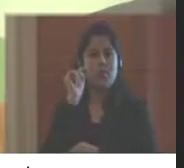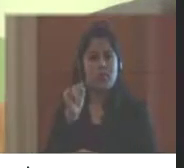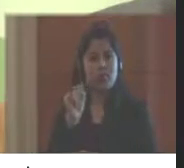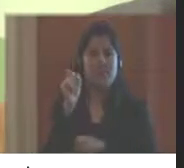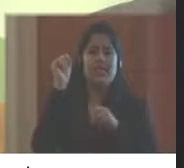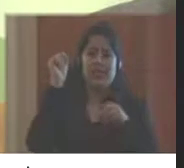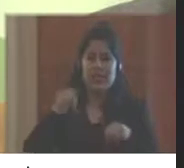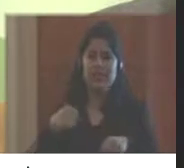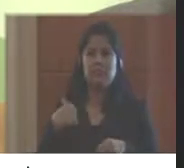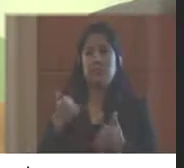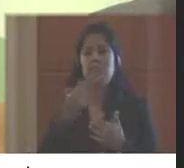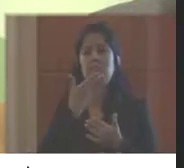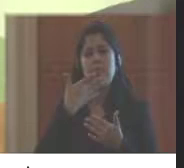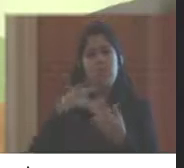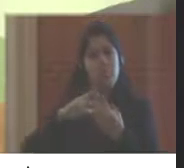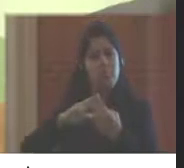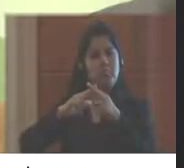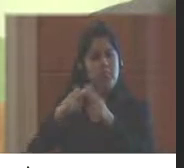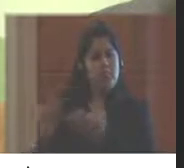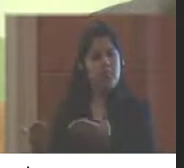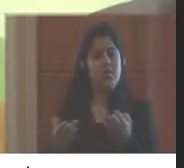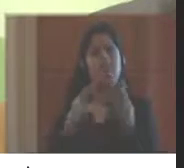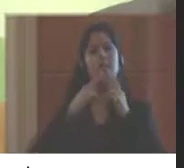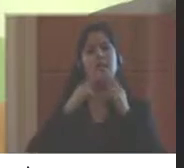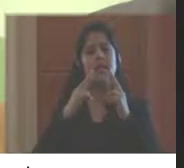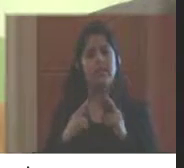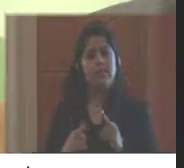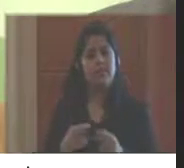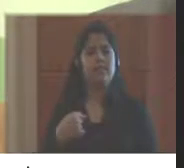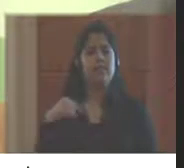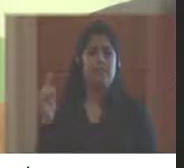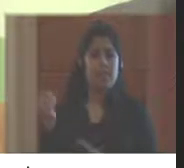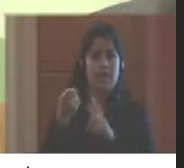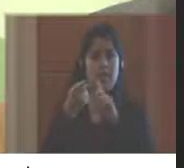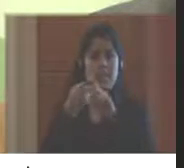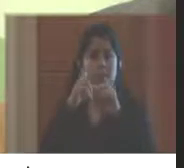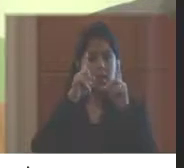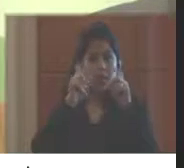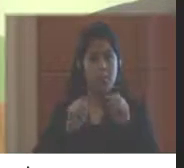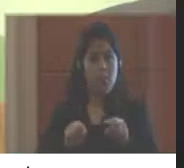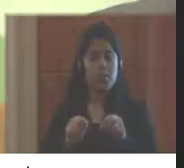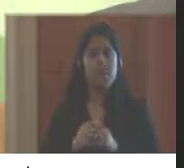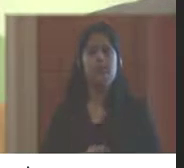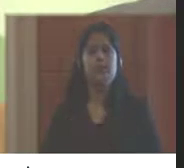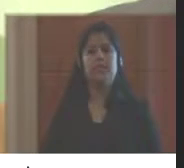Margarita, because there are two questions for you. And one of them is that